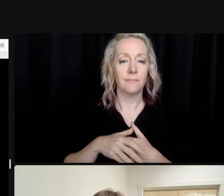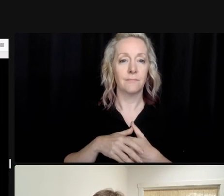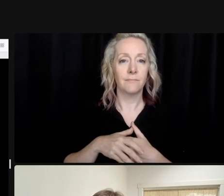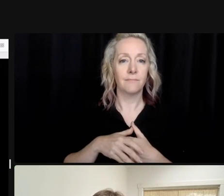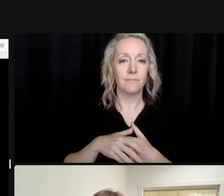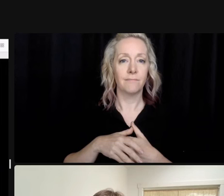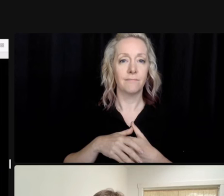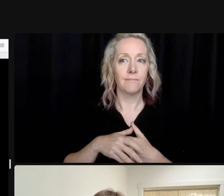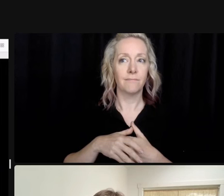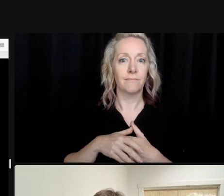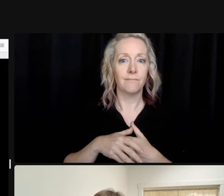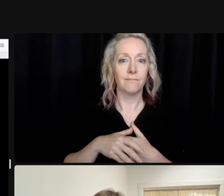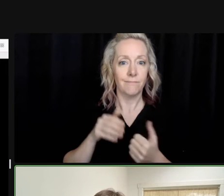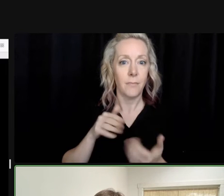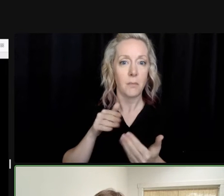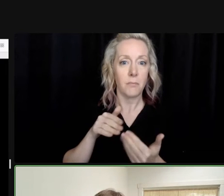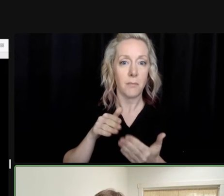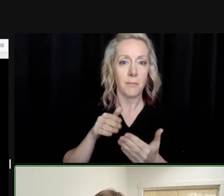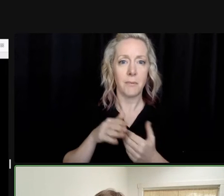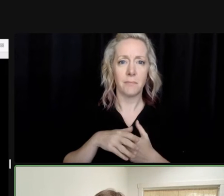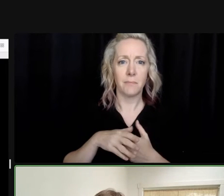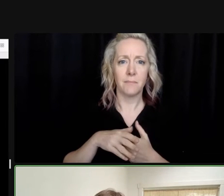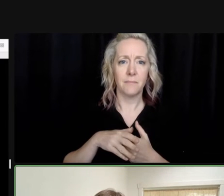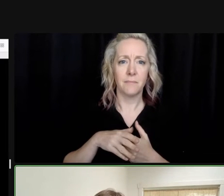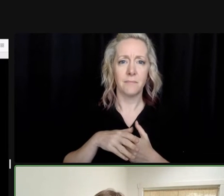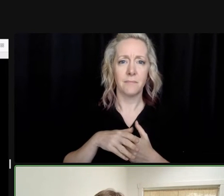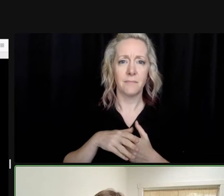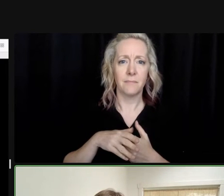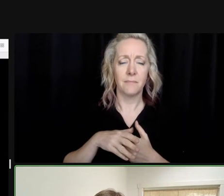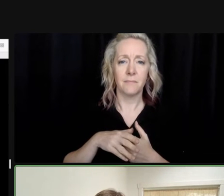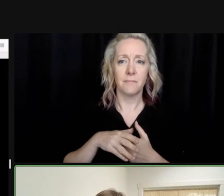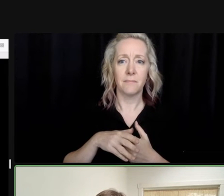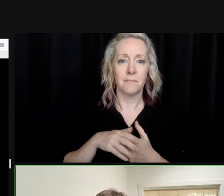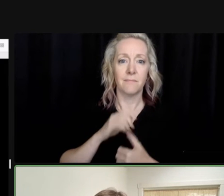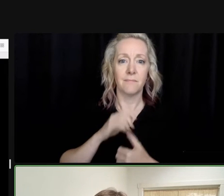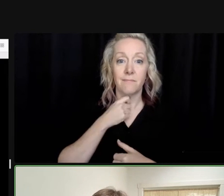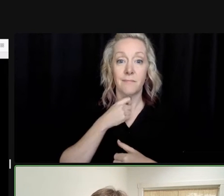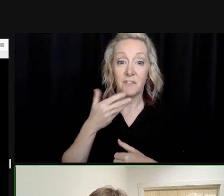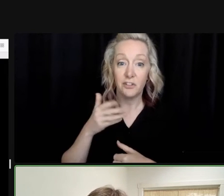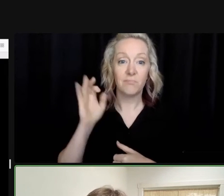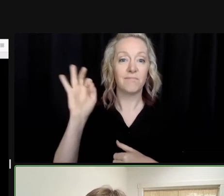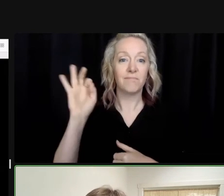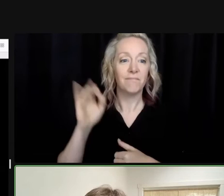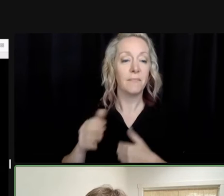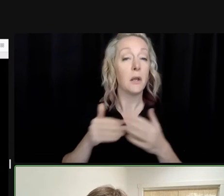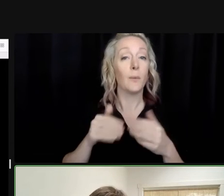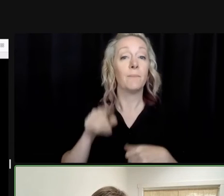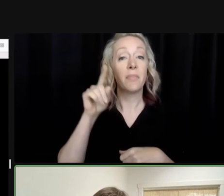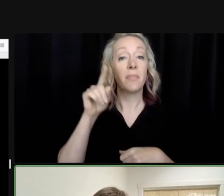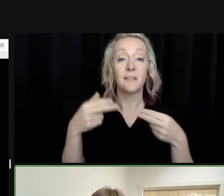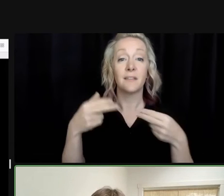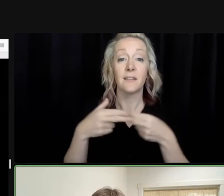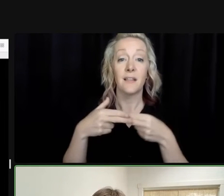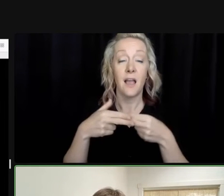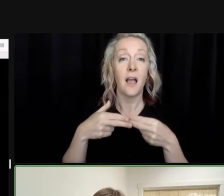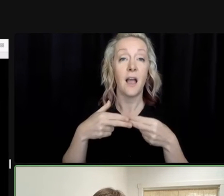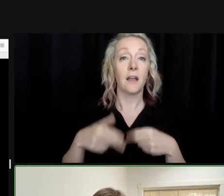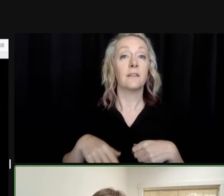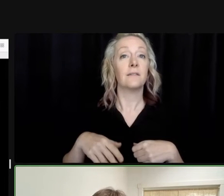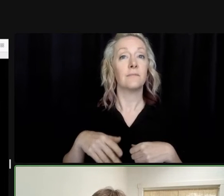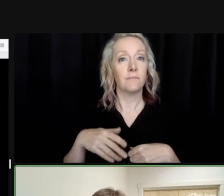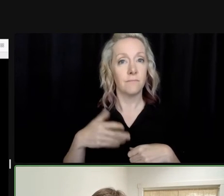a lot. Maybe they muted themselves. Okay. Well, this slide just reminds us that all of